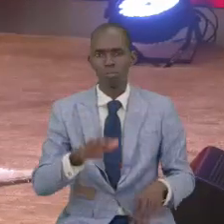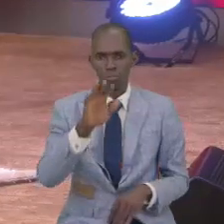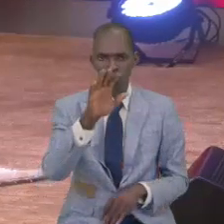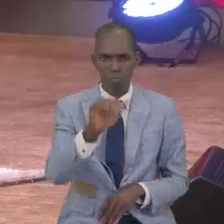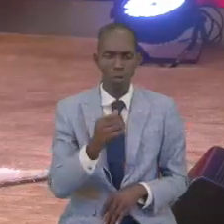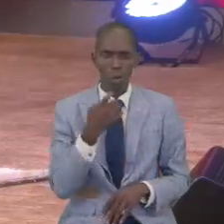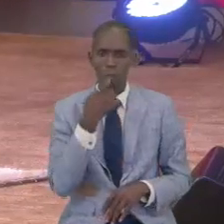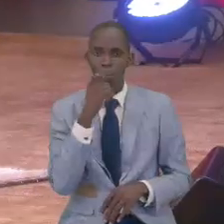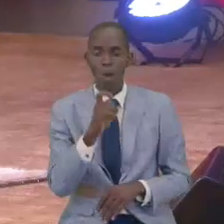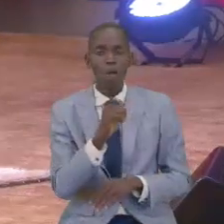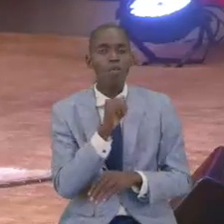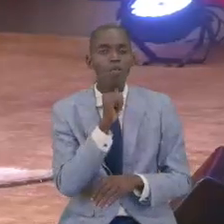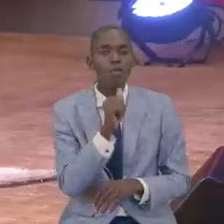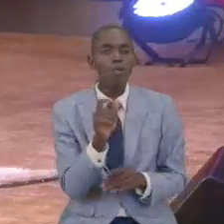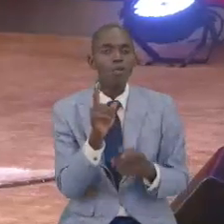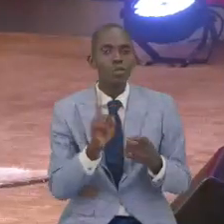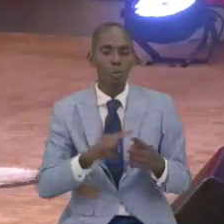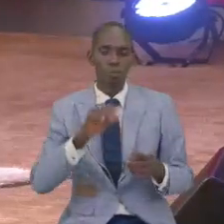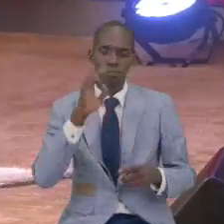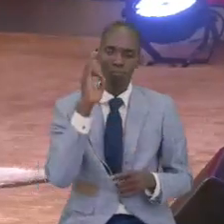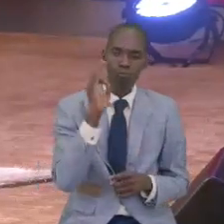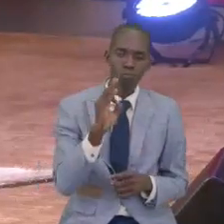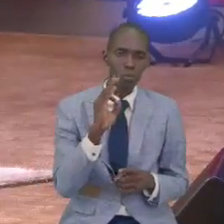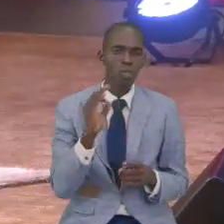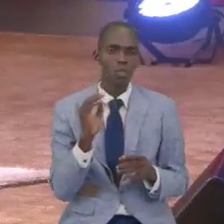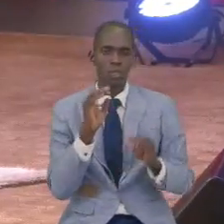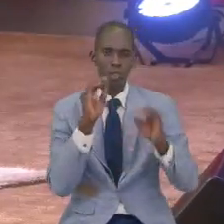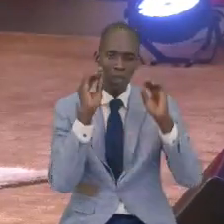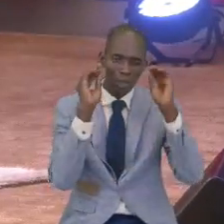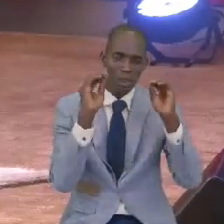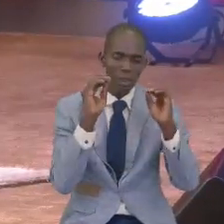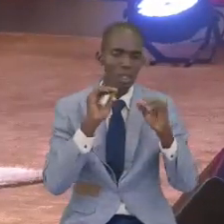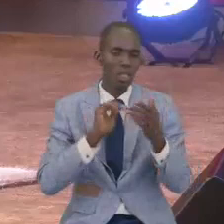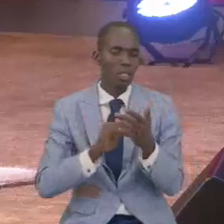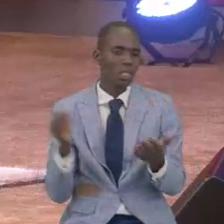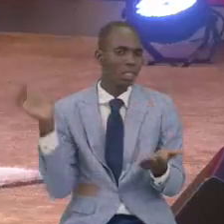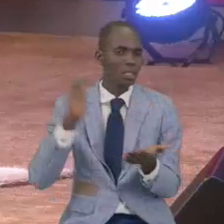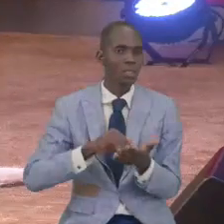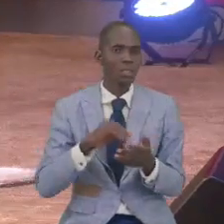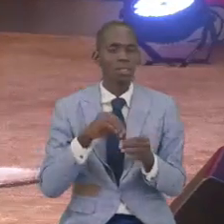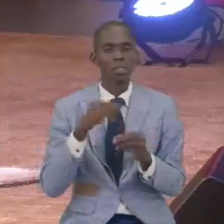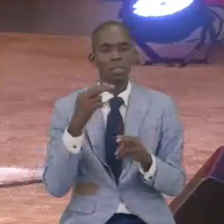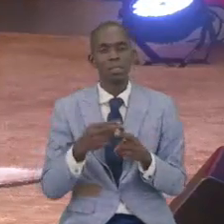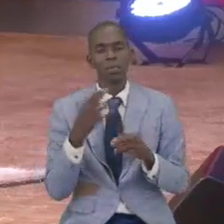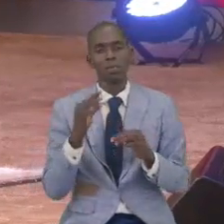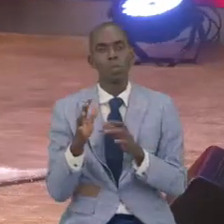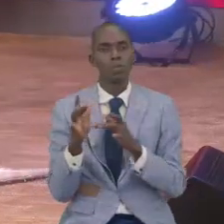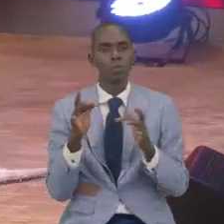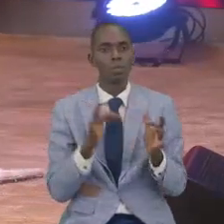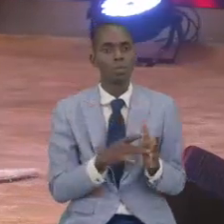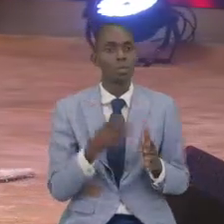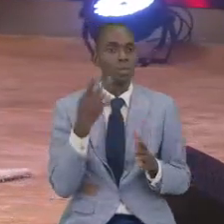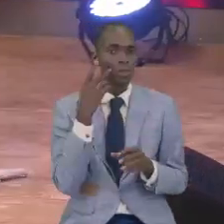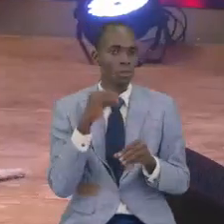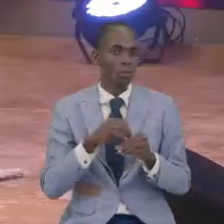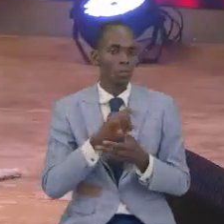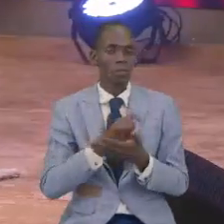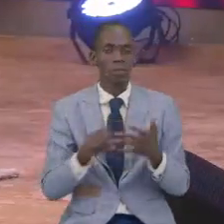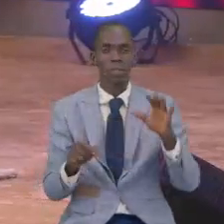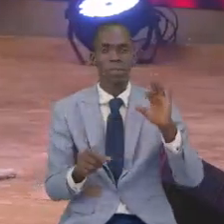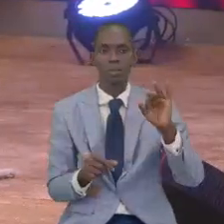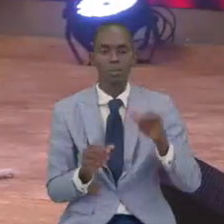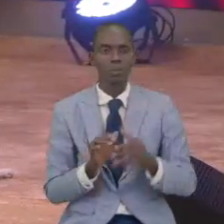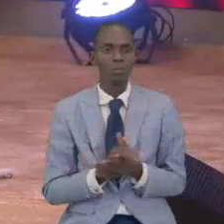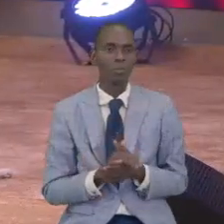them not to speak at all, nor teach in the name of Jesus. Look at verse 19. In